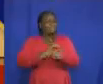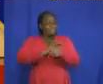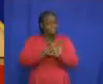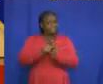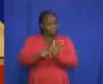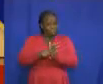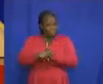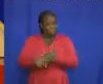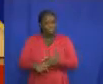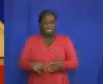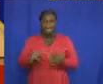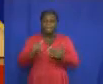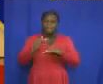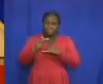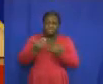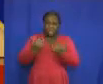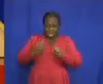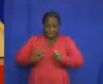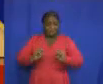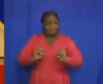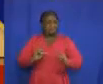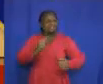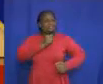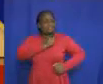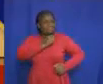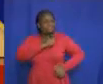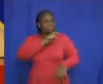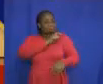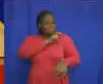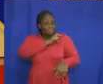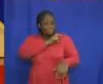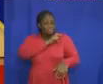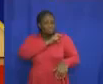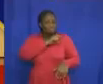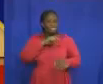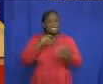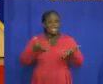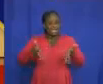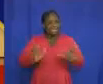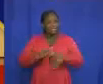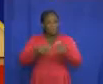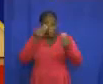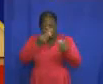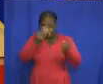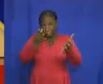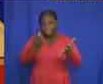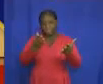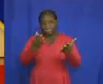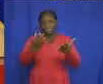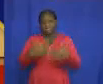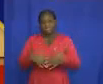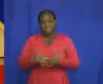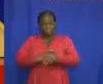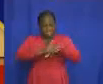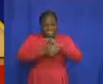sense of security. Let us continue to adhere to the safety protocols, that is, the enhanced